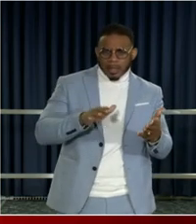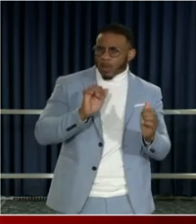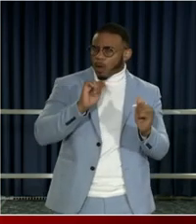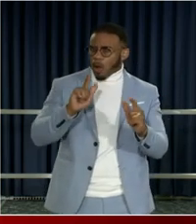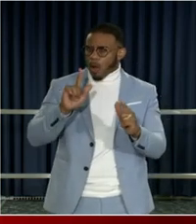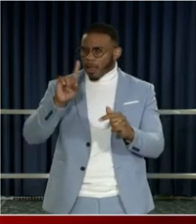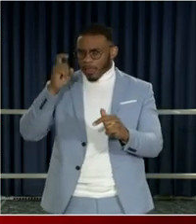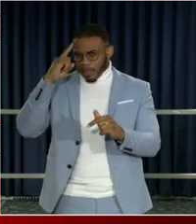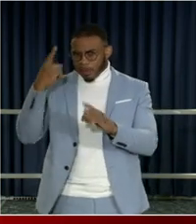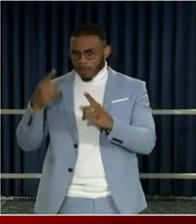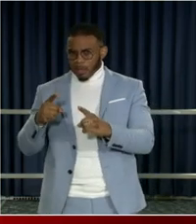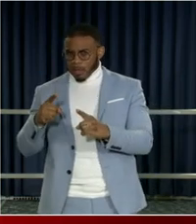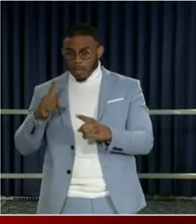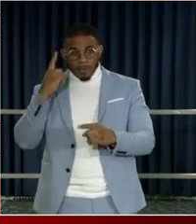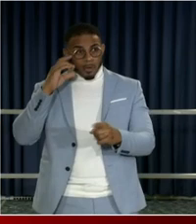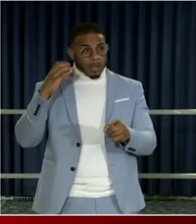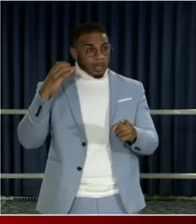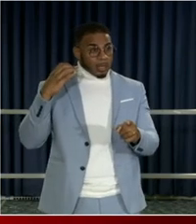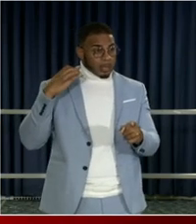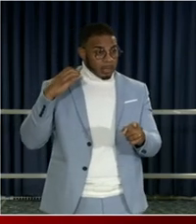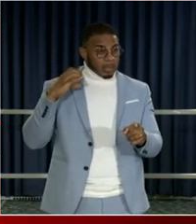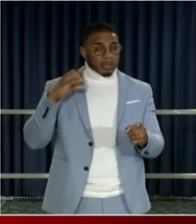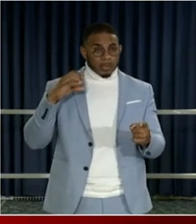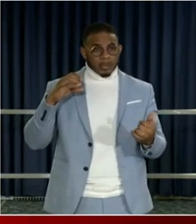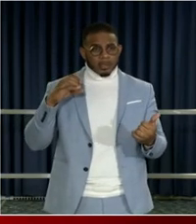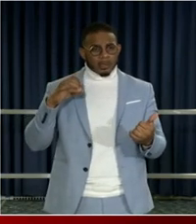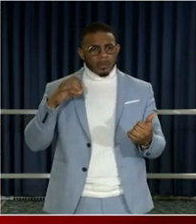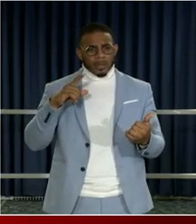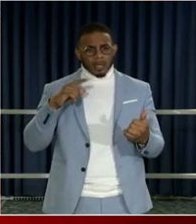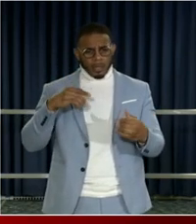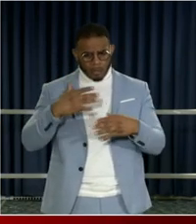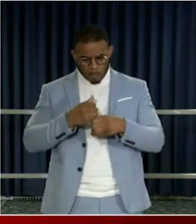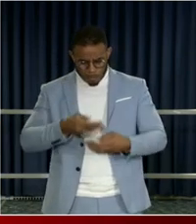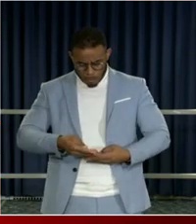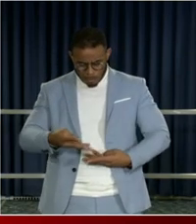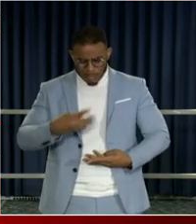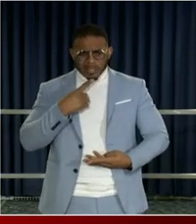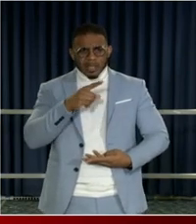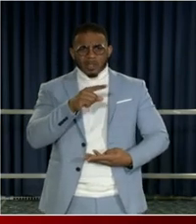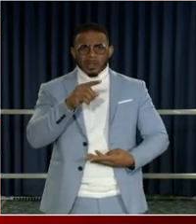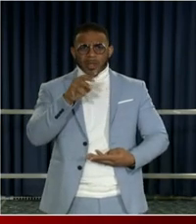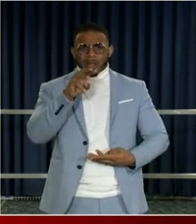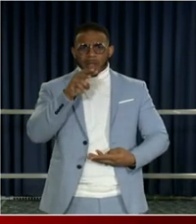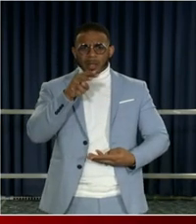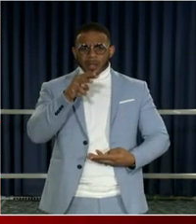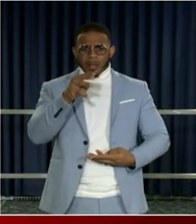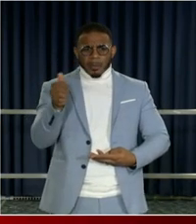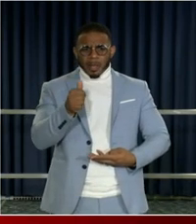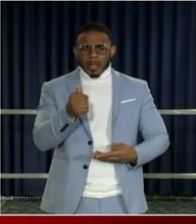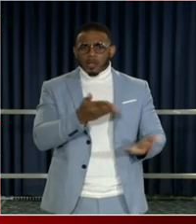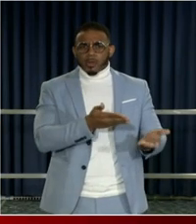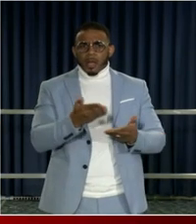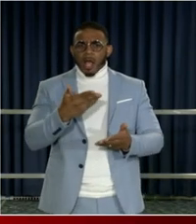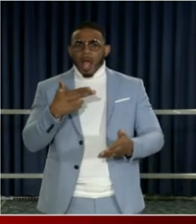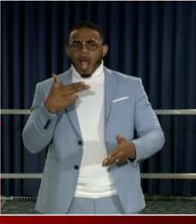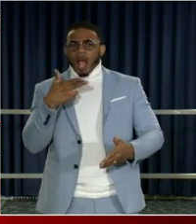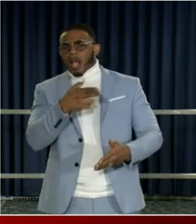all at the Capitol. And for Chief Donnelly, in the readout provided today, it said that your medics transported a gunshot